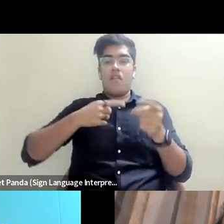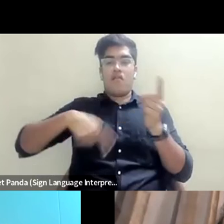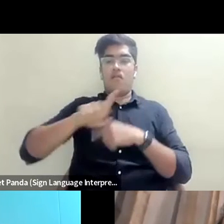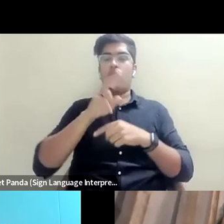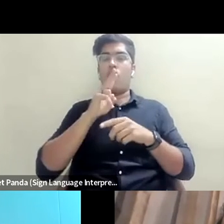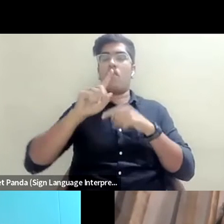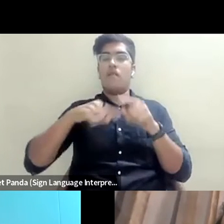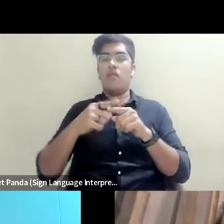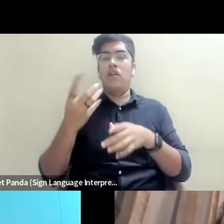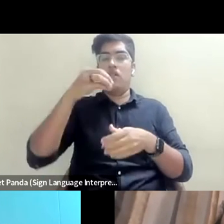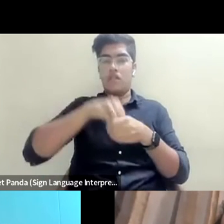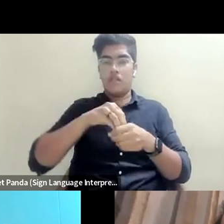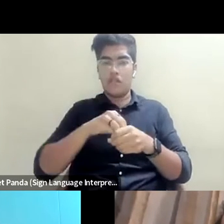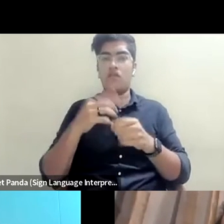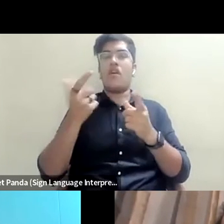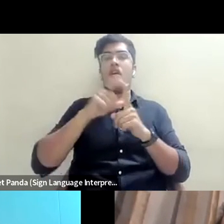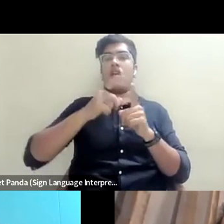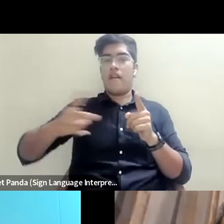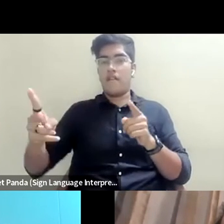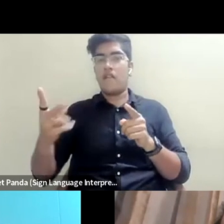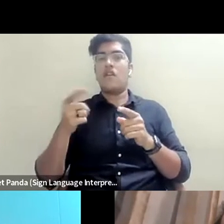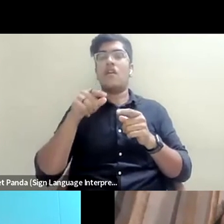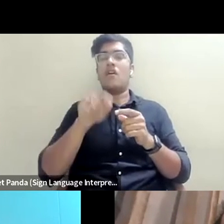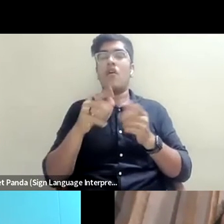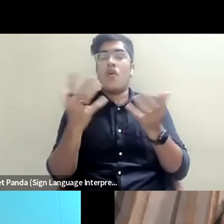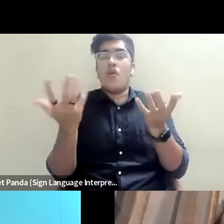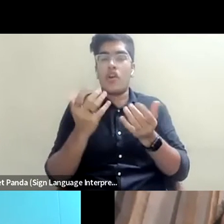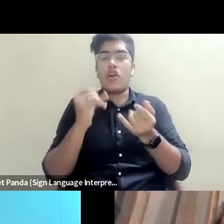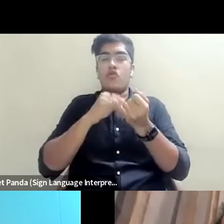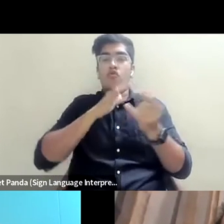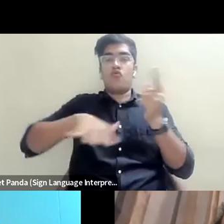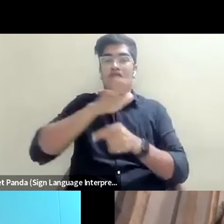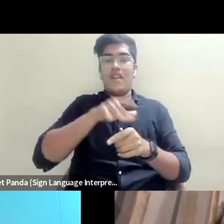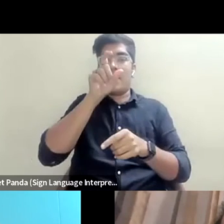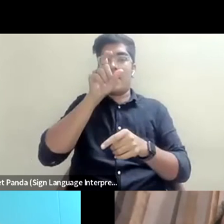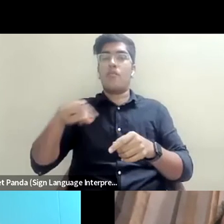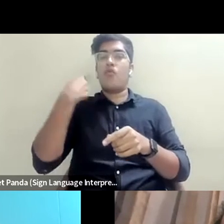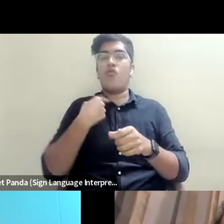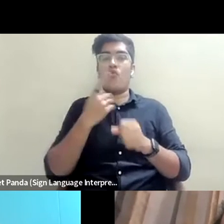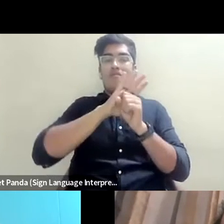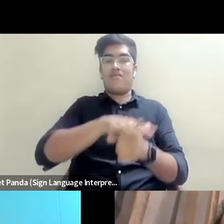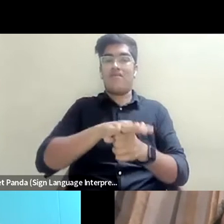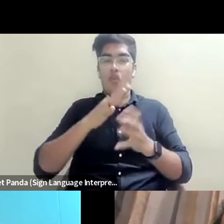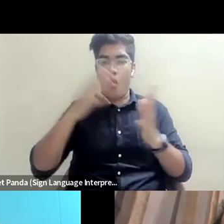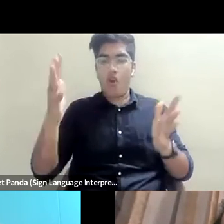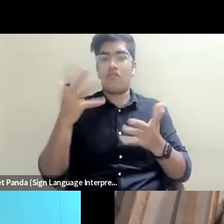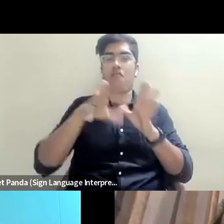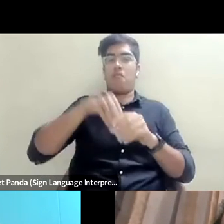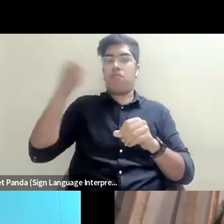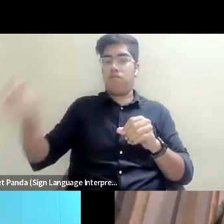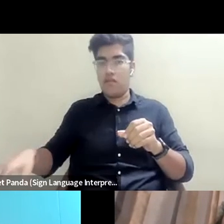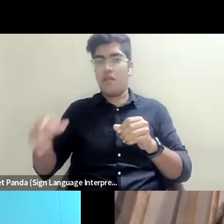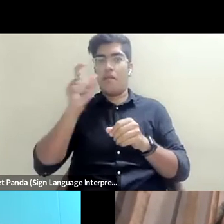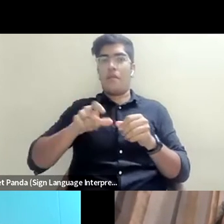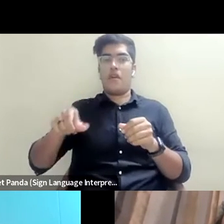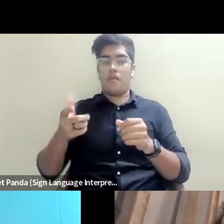about people, sections of society which are marginalized, which are left out.